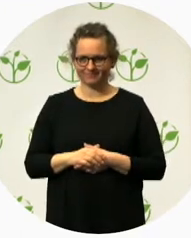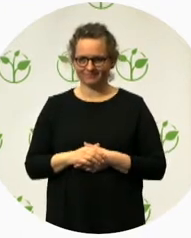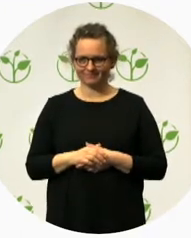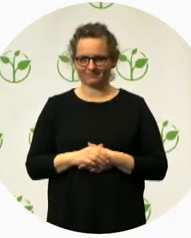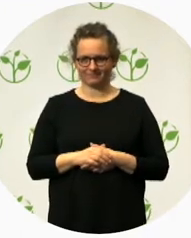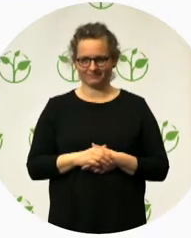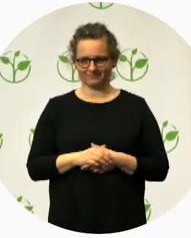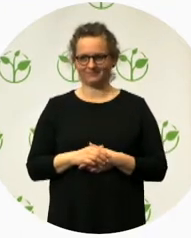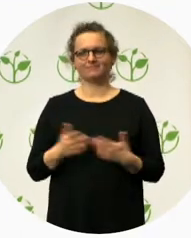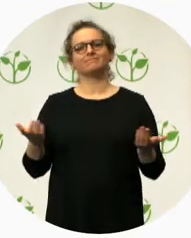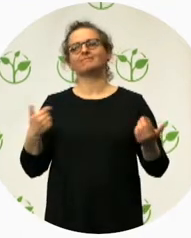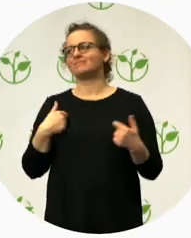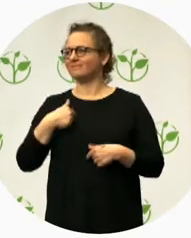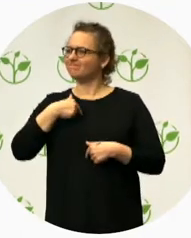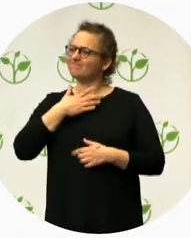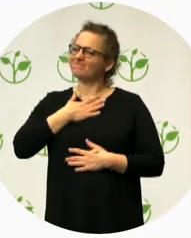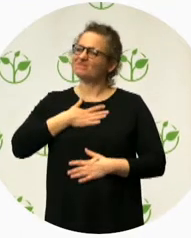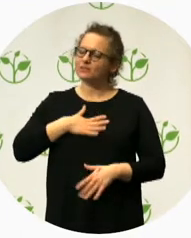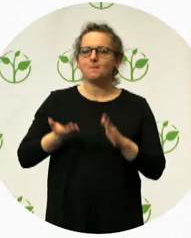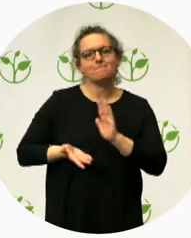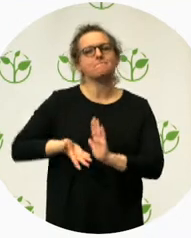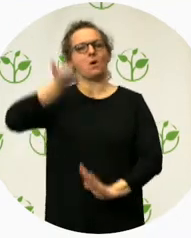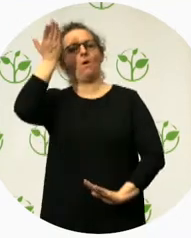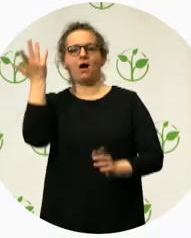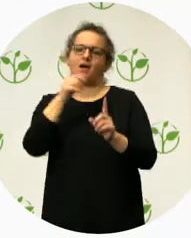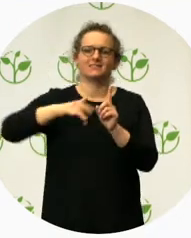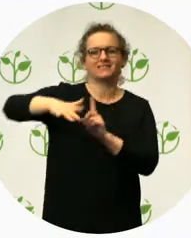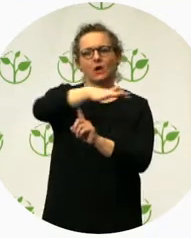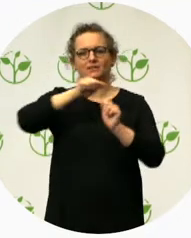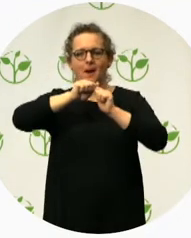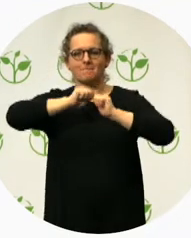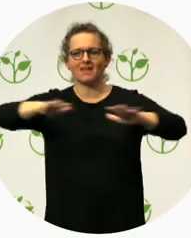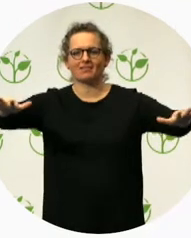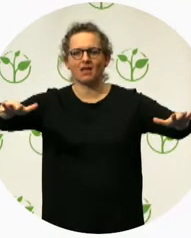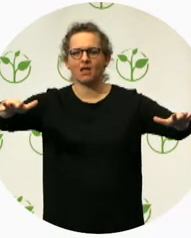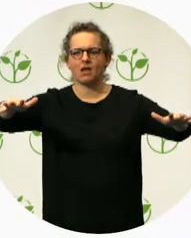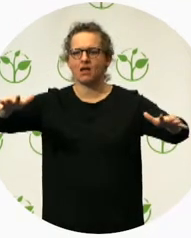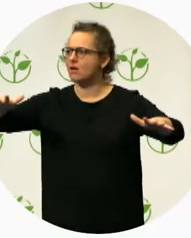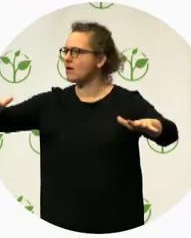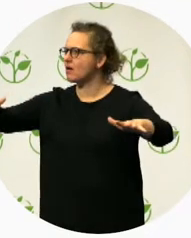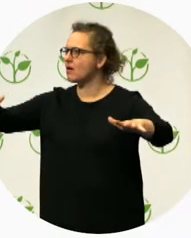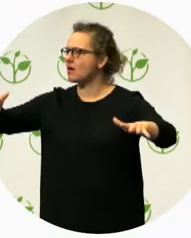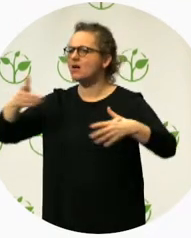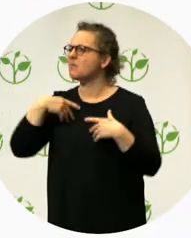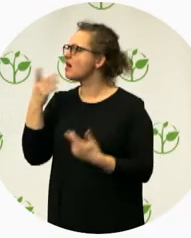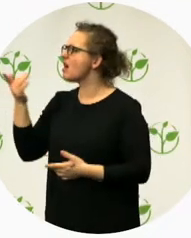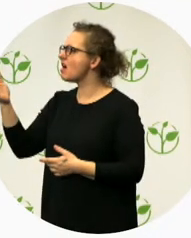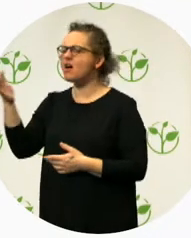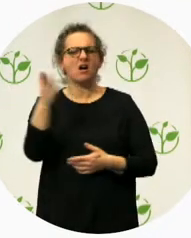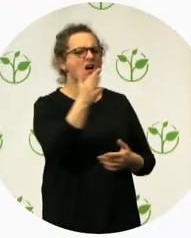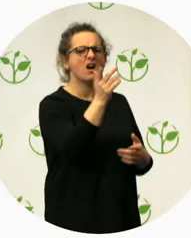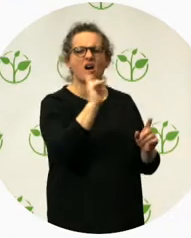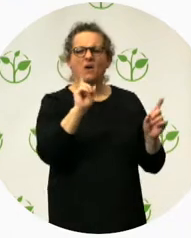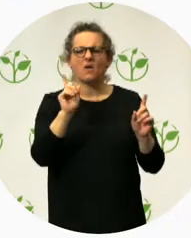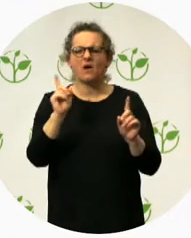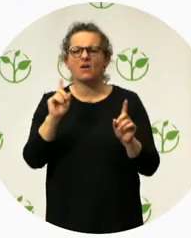Martin, where are you? If you see our social media guru whizzing around, I can't see him because I can't see very well. I think he's preparing something right now. He's probably